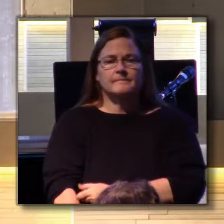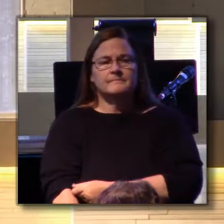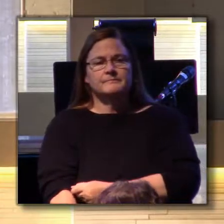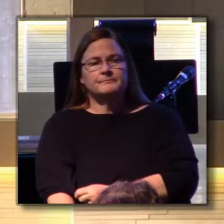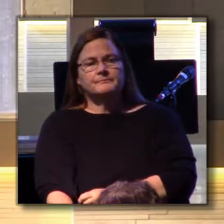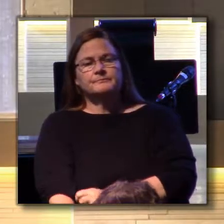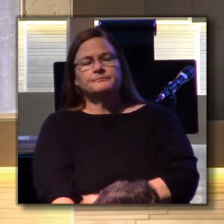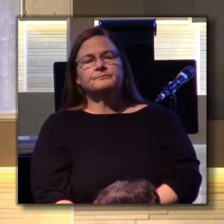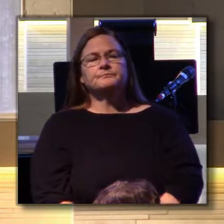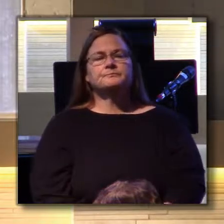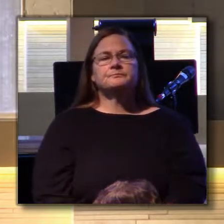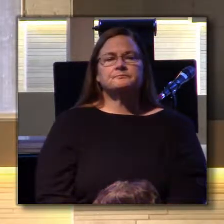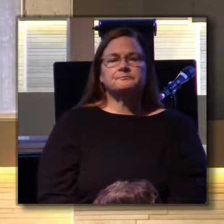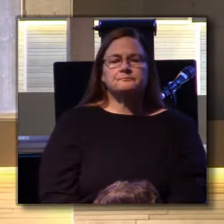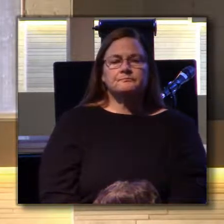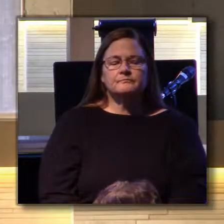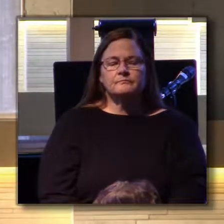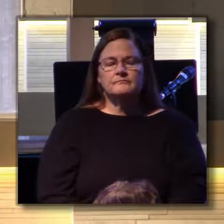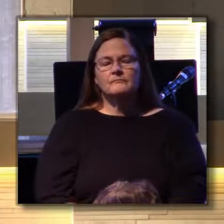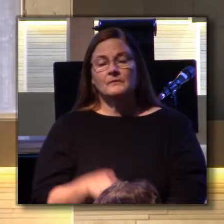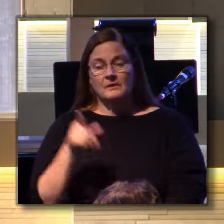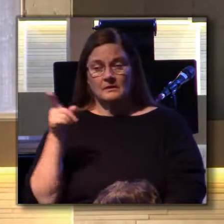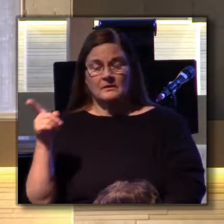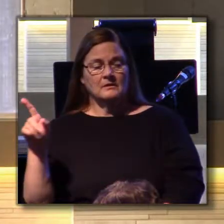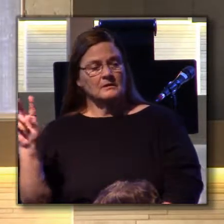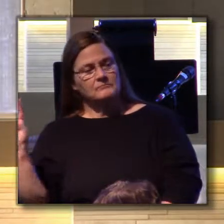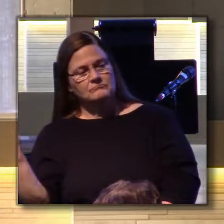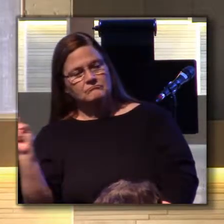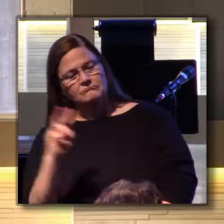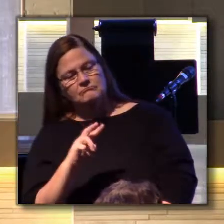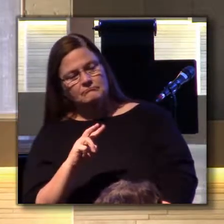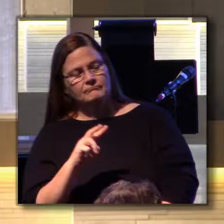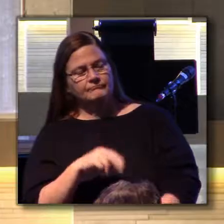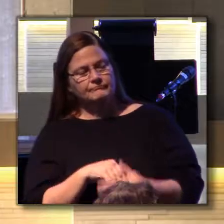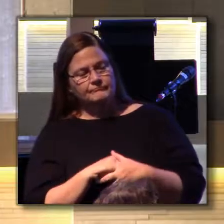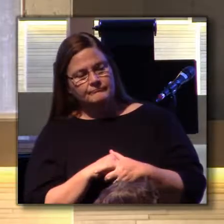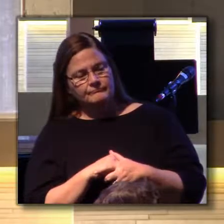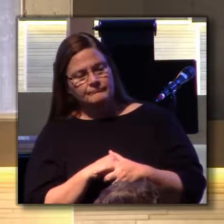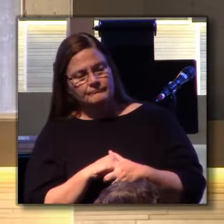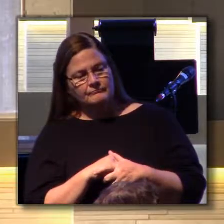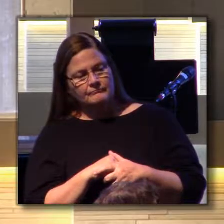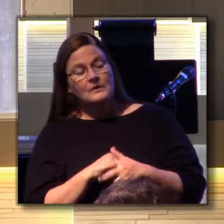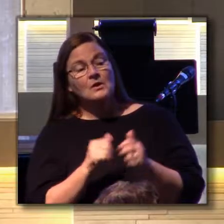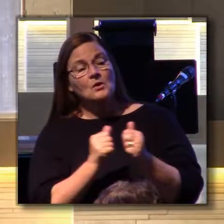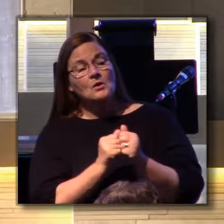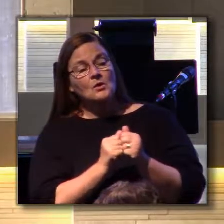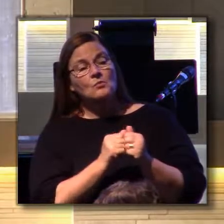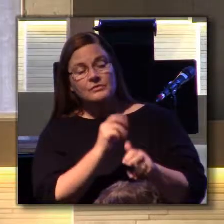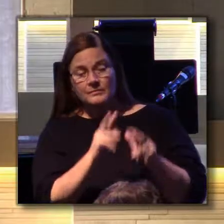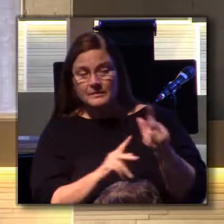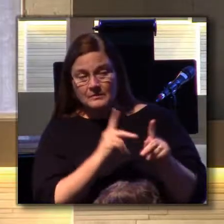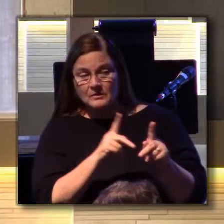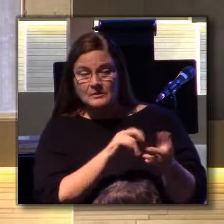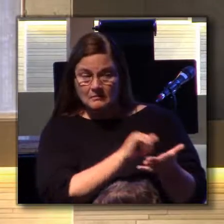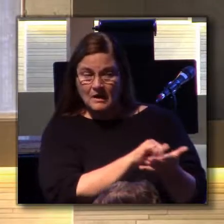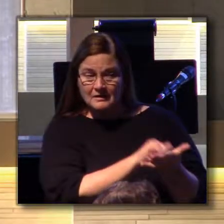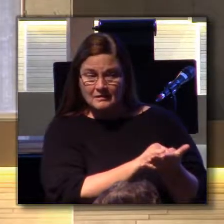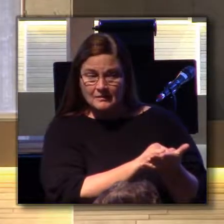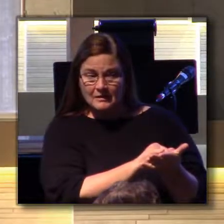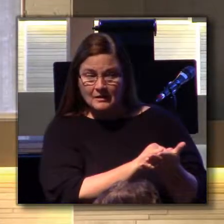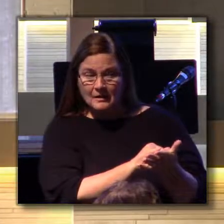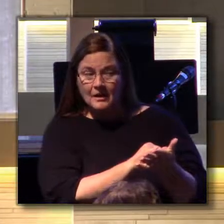And then it says, looking at them, Jesus said, with people it is impossible, but not with